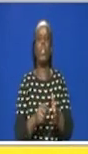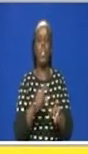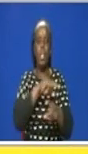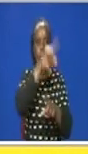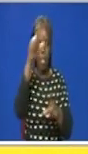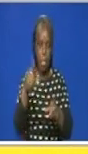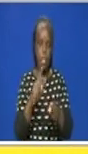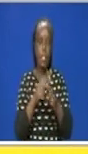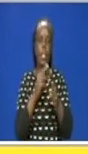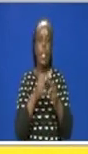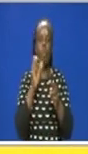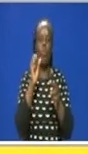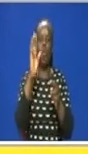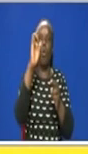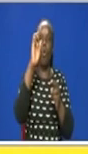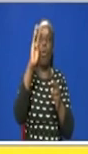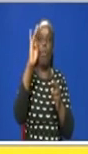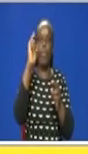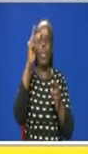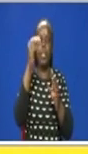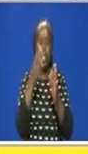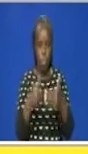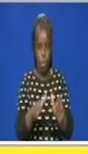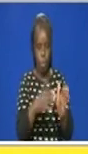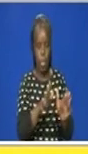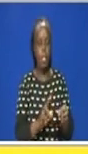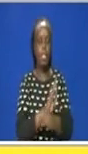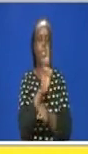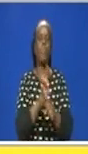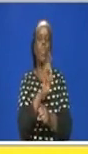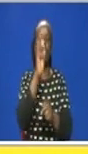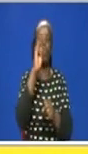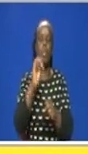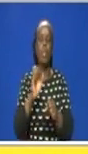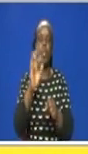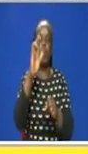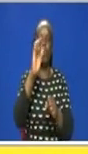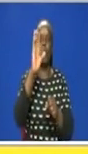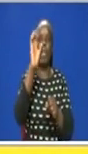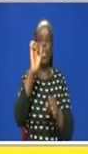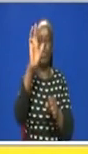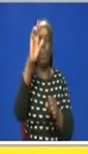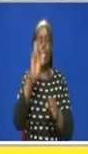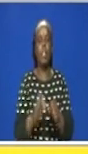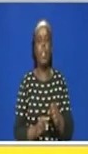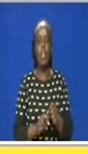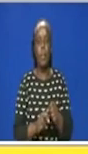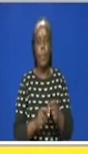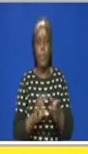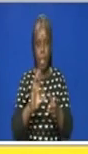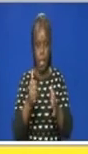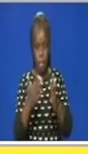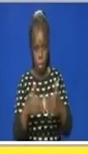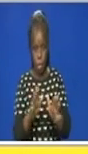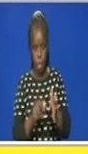called orbits. Orbit. So like here we have the path that is taken by Mercury. And that is called Mercury's orbit. Mm-hmm. We have another path here that